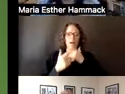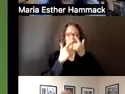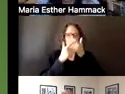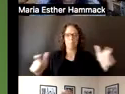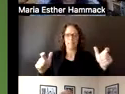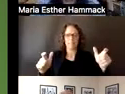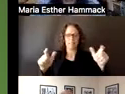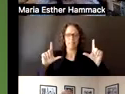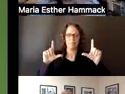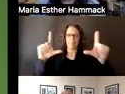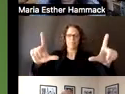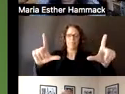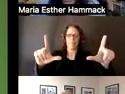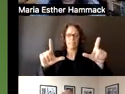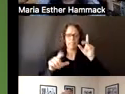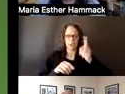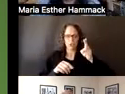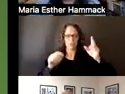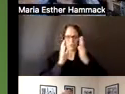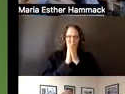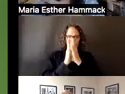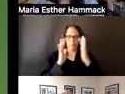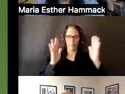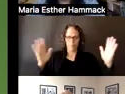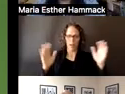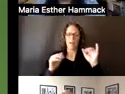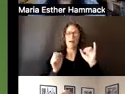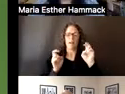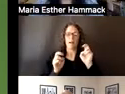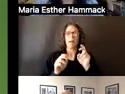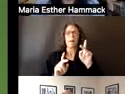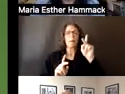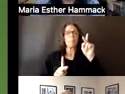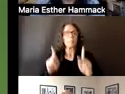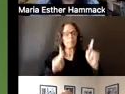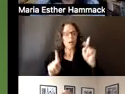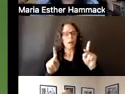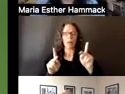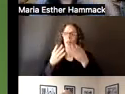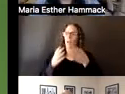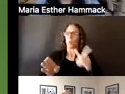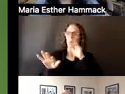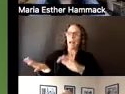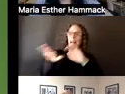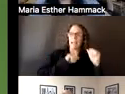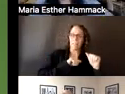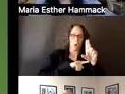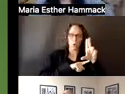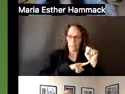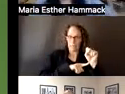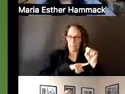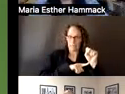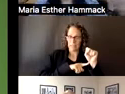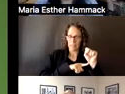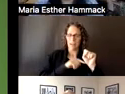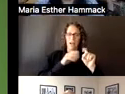situating people who left the United States, people who were escaping bondage and leaving US spaces